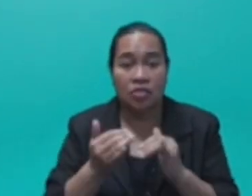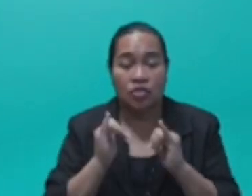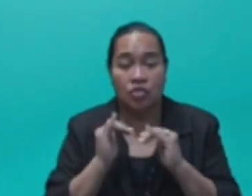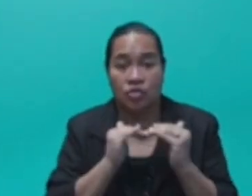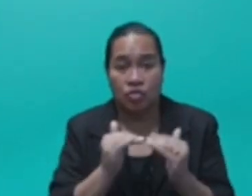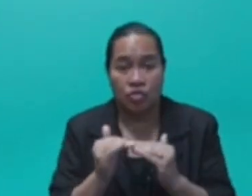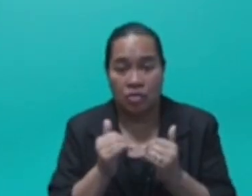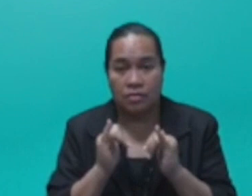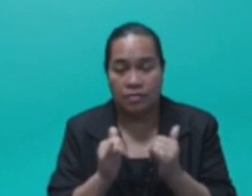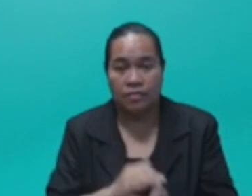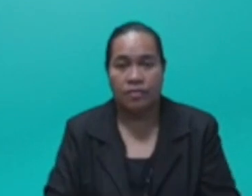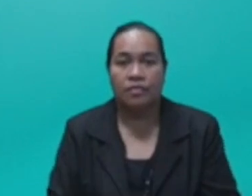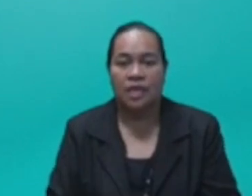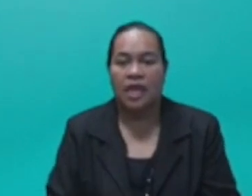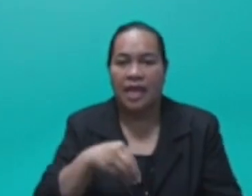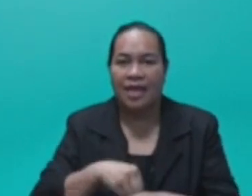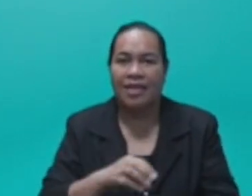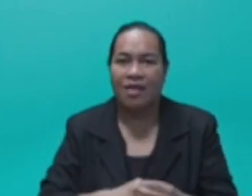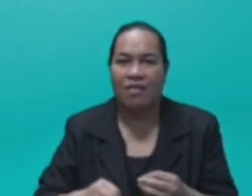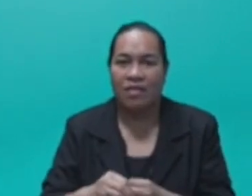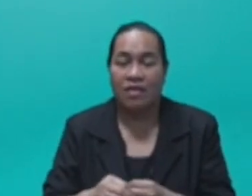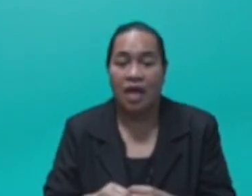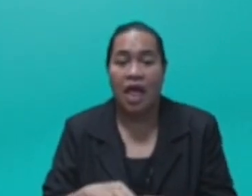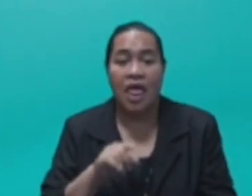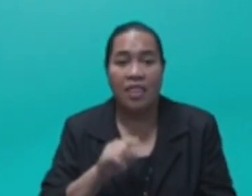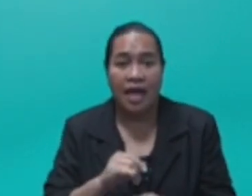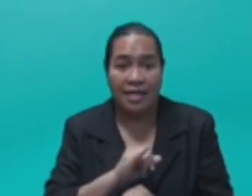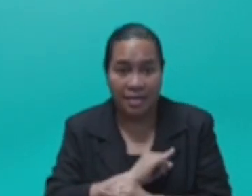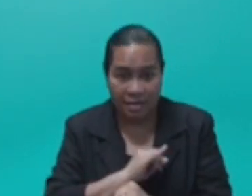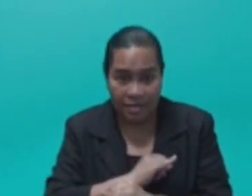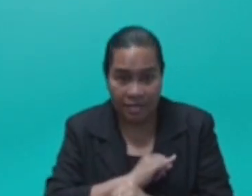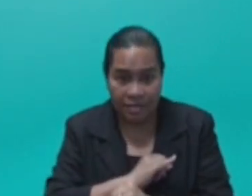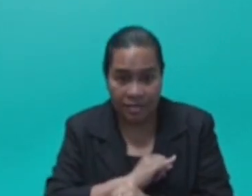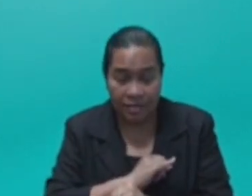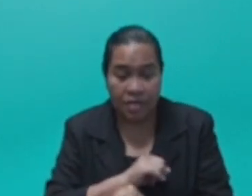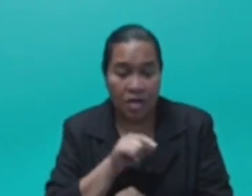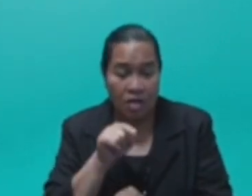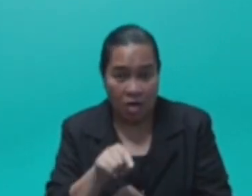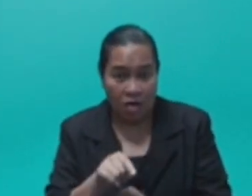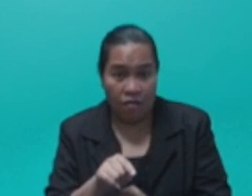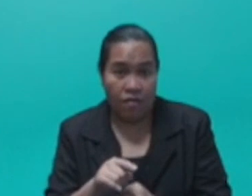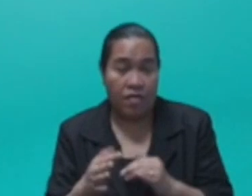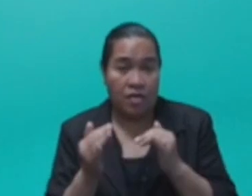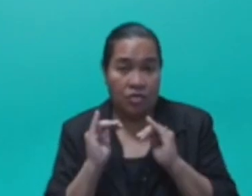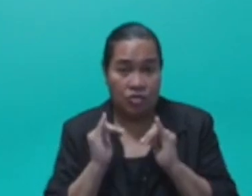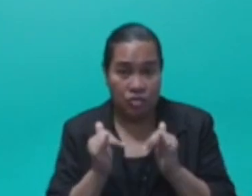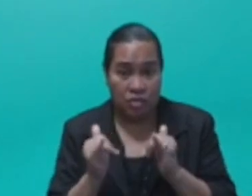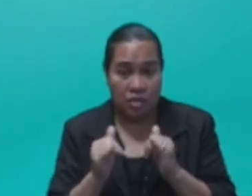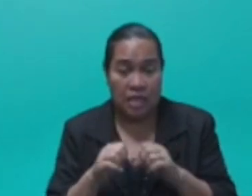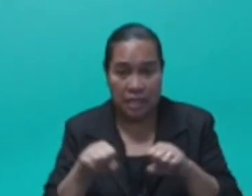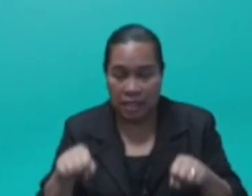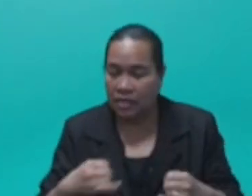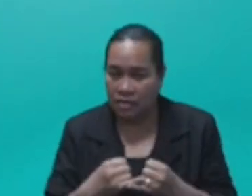and the Office of the Legal Aid. No. The integrity and effectiveness of our judicial systems are paramount to